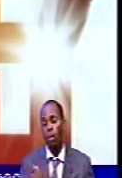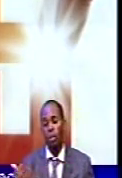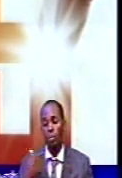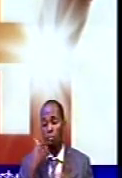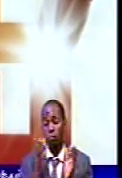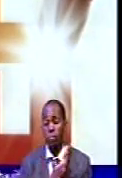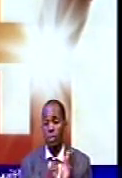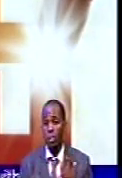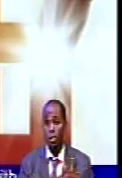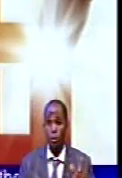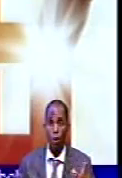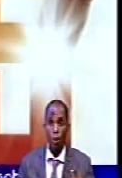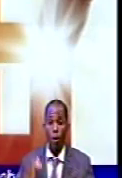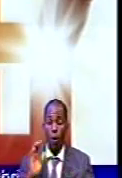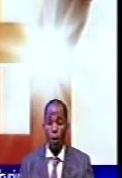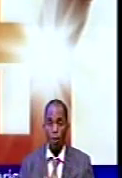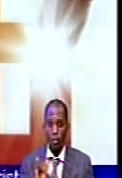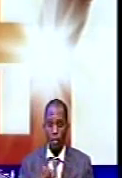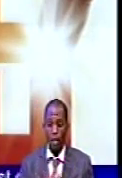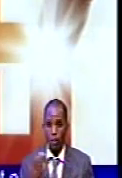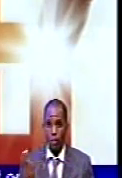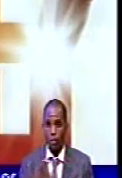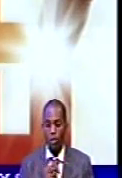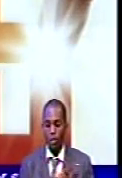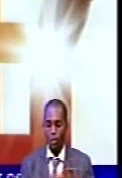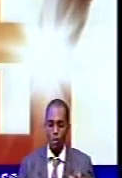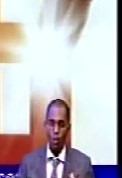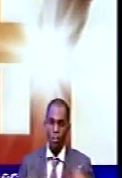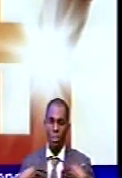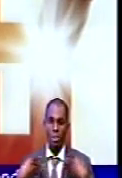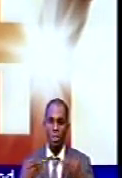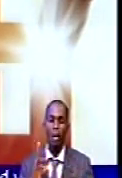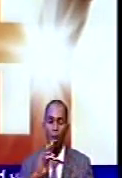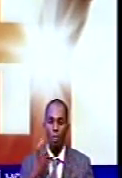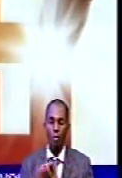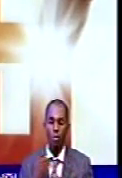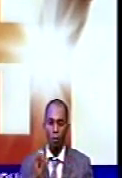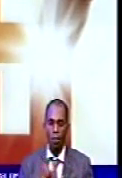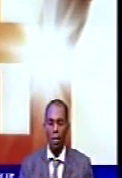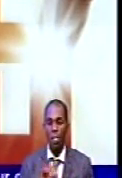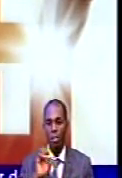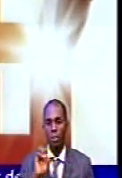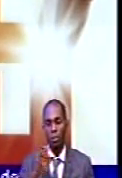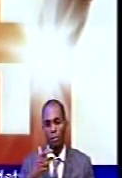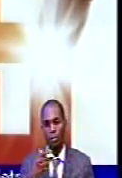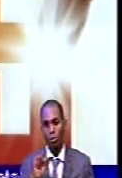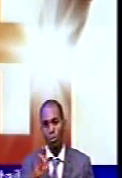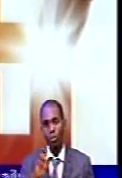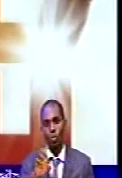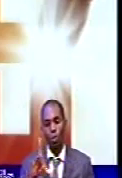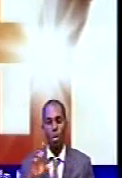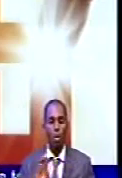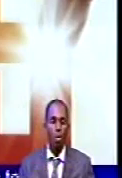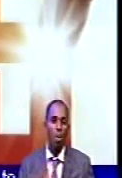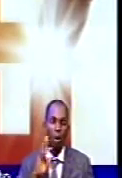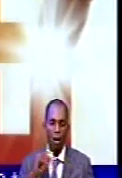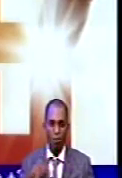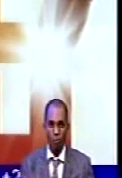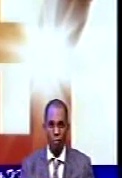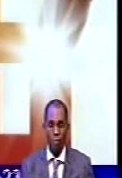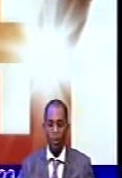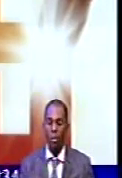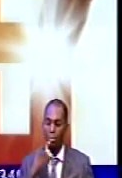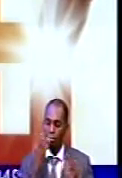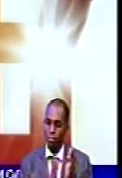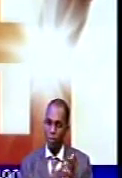on Saturday. I prayed, as our Father said, lay hand where that thing is disturbing you. I just hold my tummy. I say,